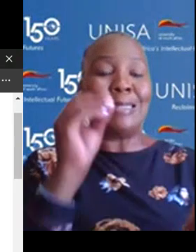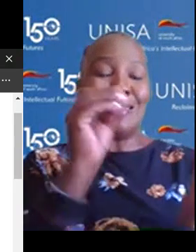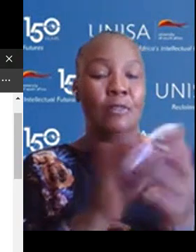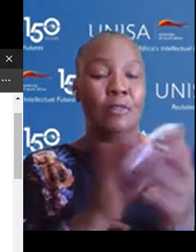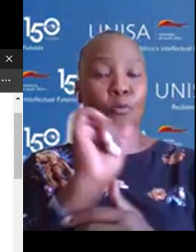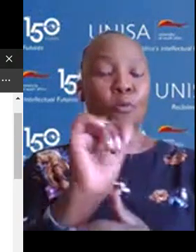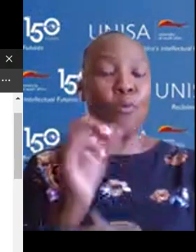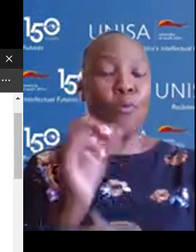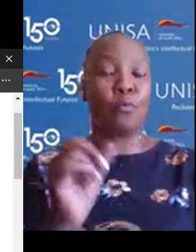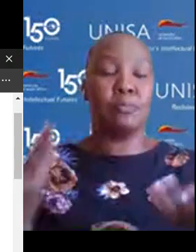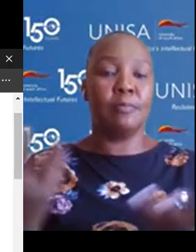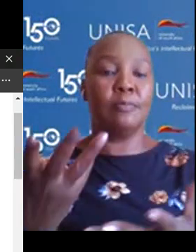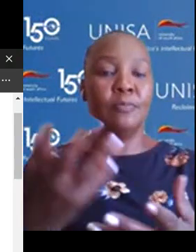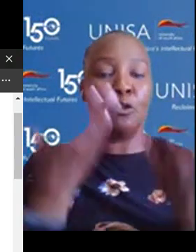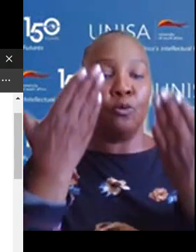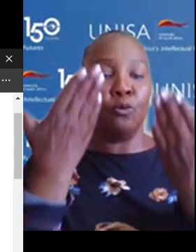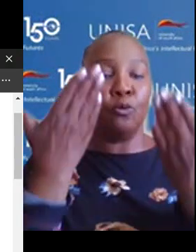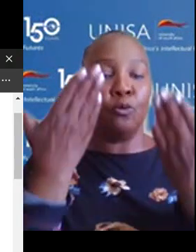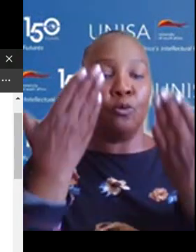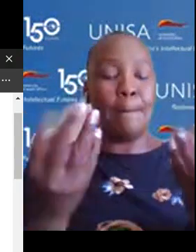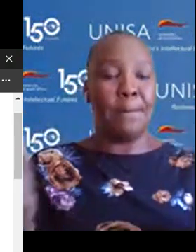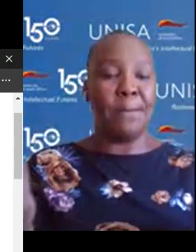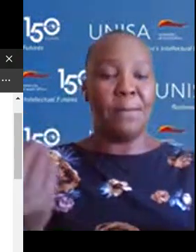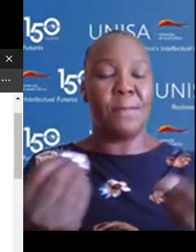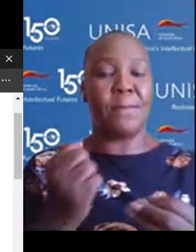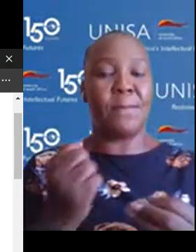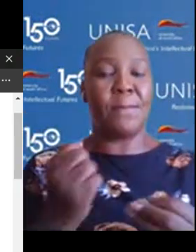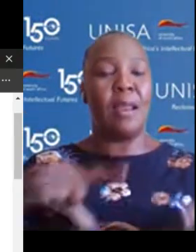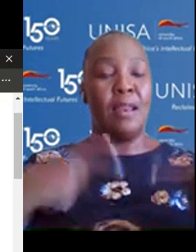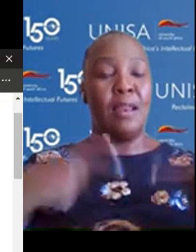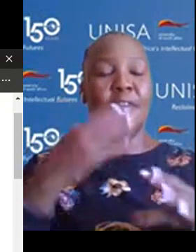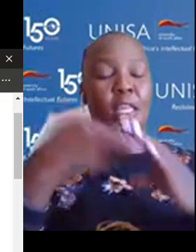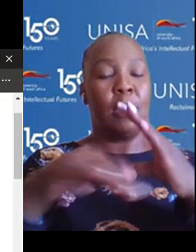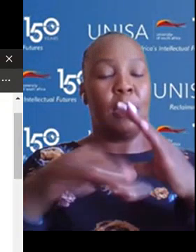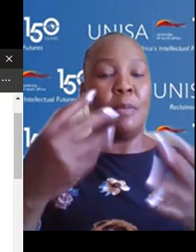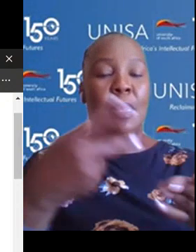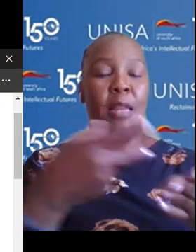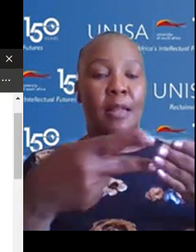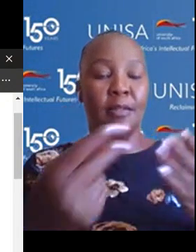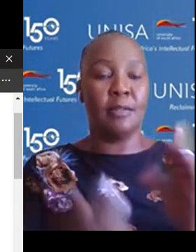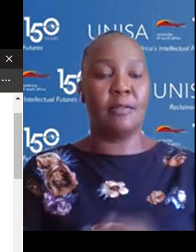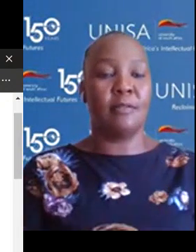your student number, your My Life email address.